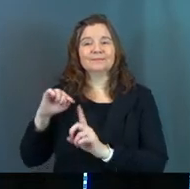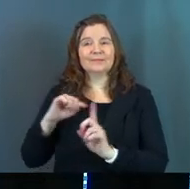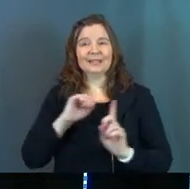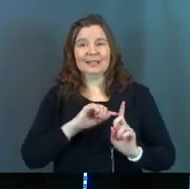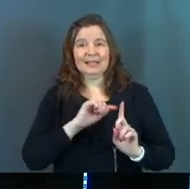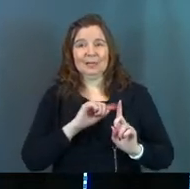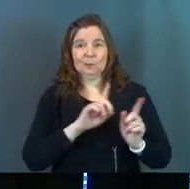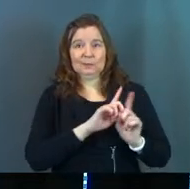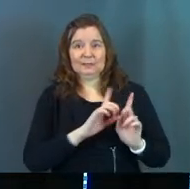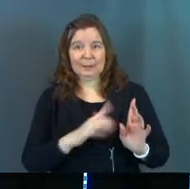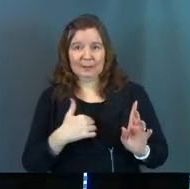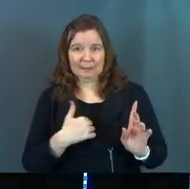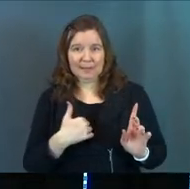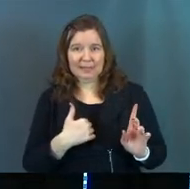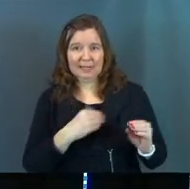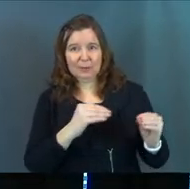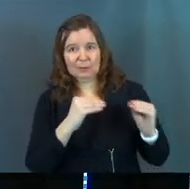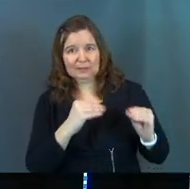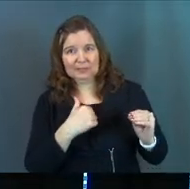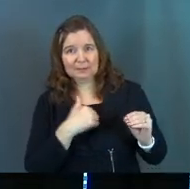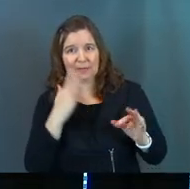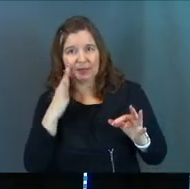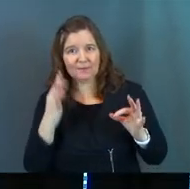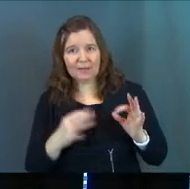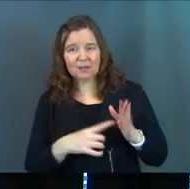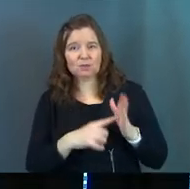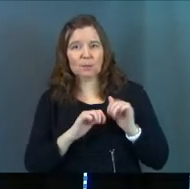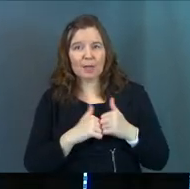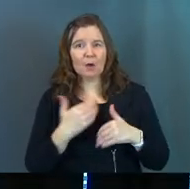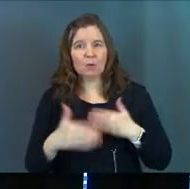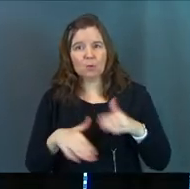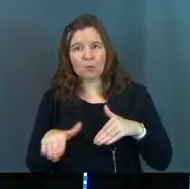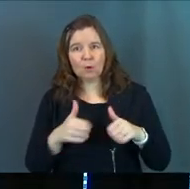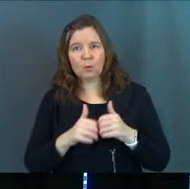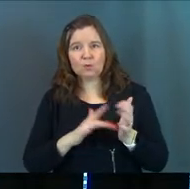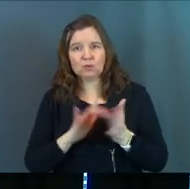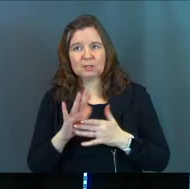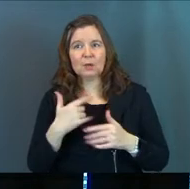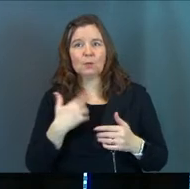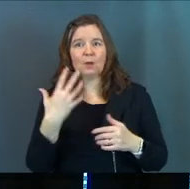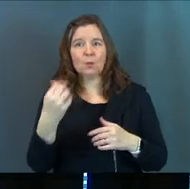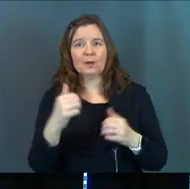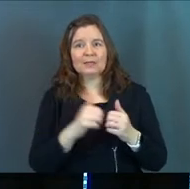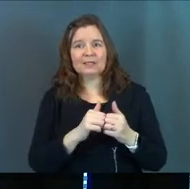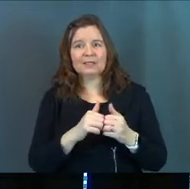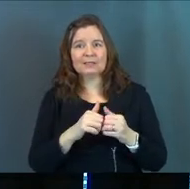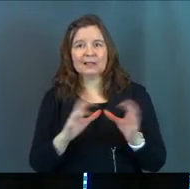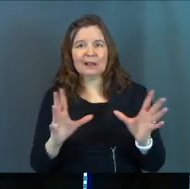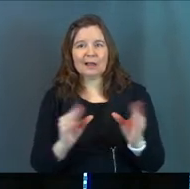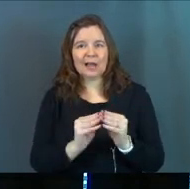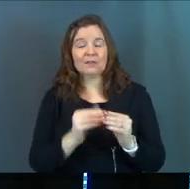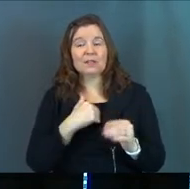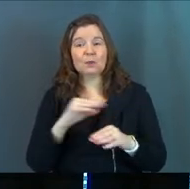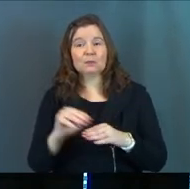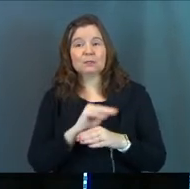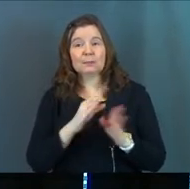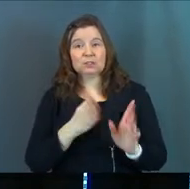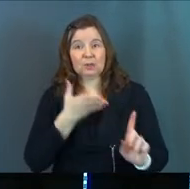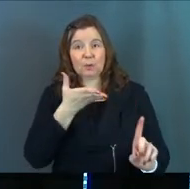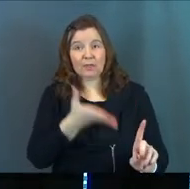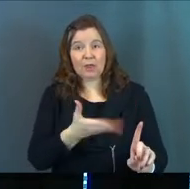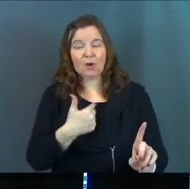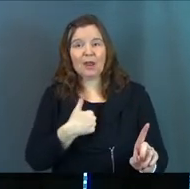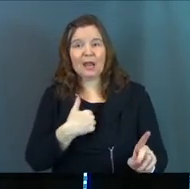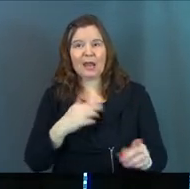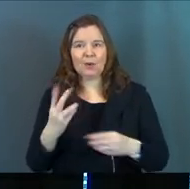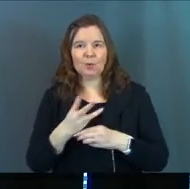He was discipling me. He was training me in the faith and showing me how to walk with Jesus. And we went to this little conference, and there were some missionaries that were there.